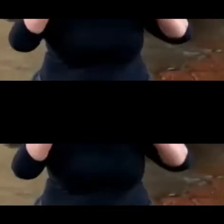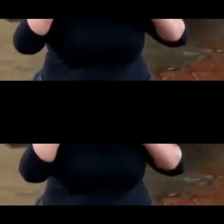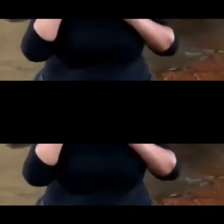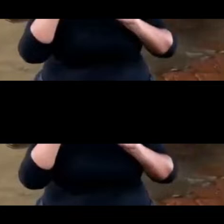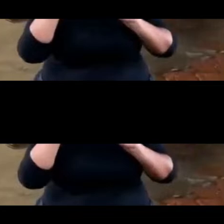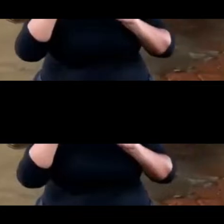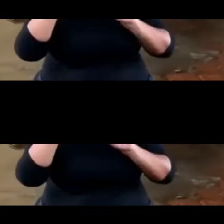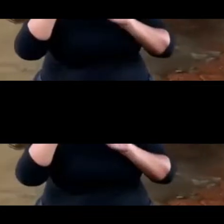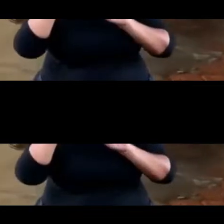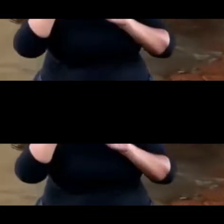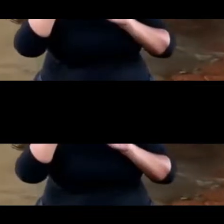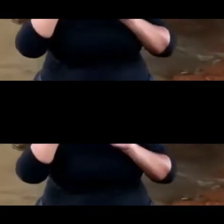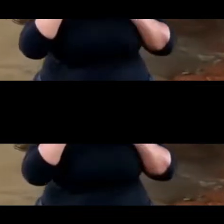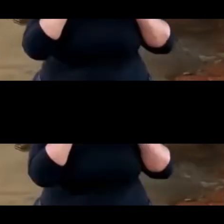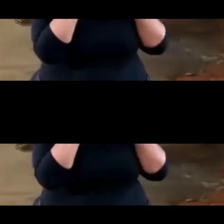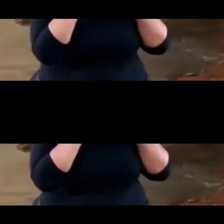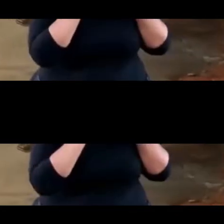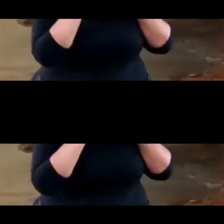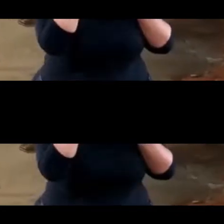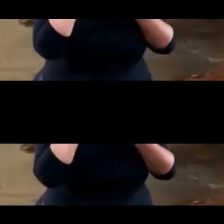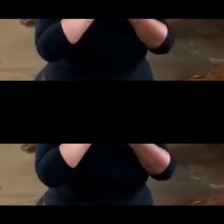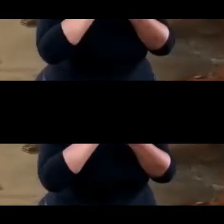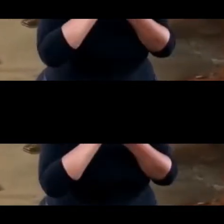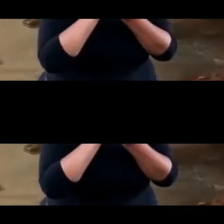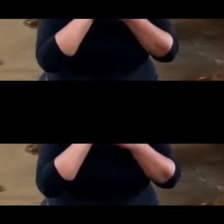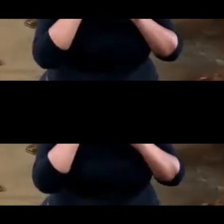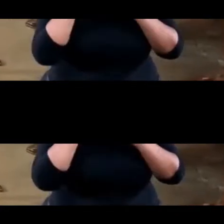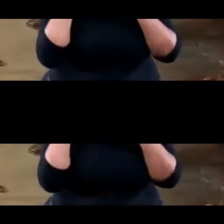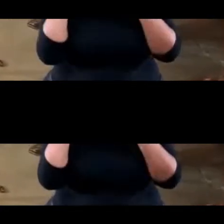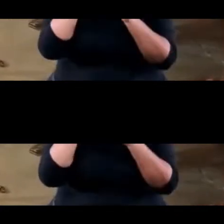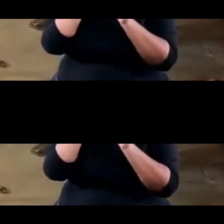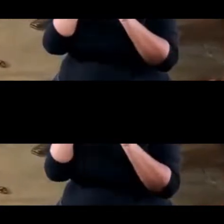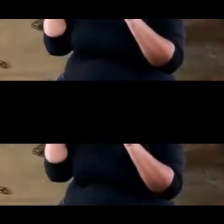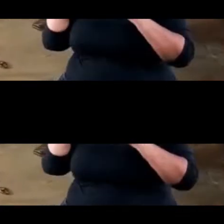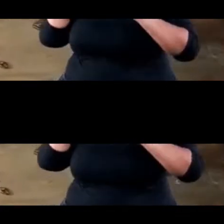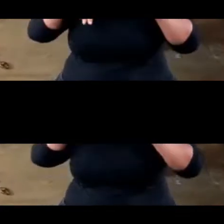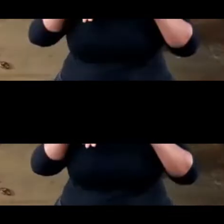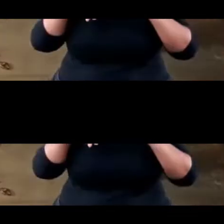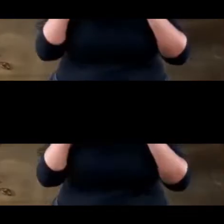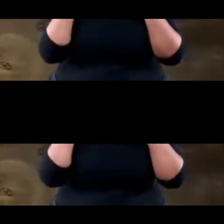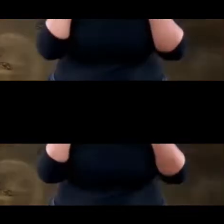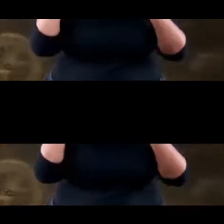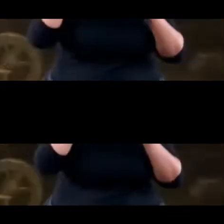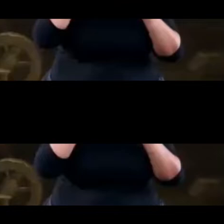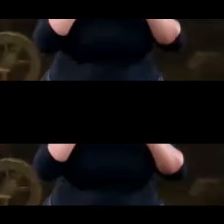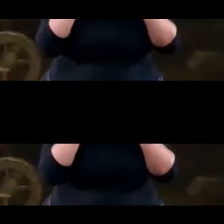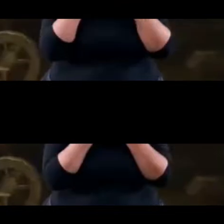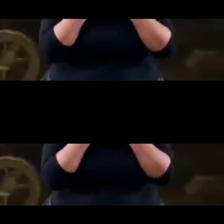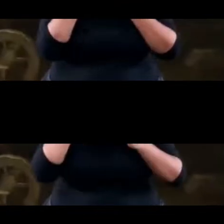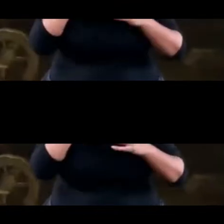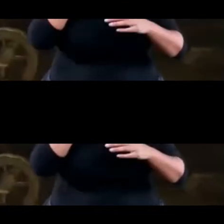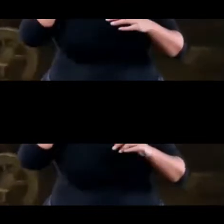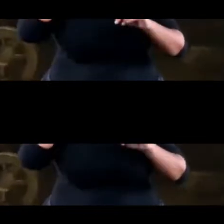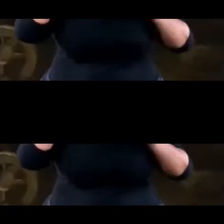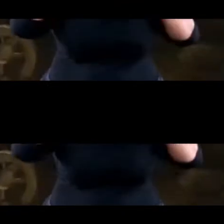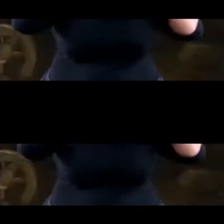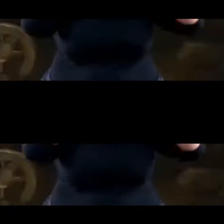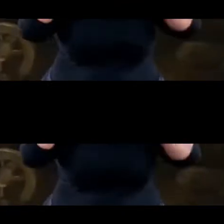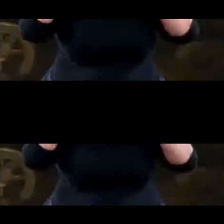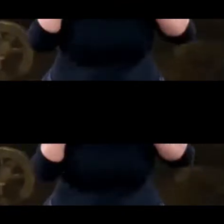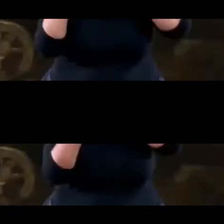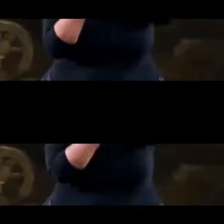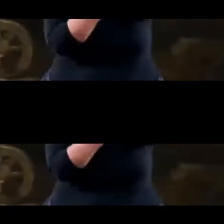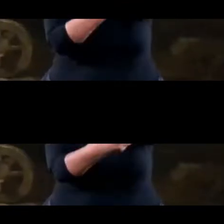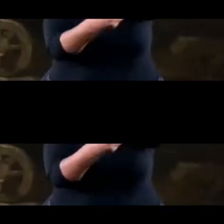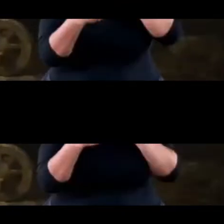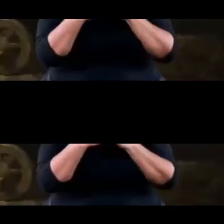Some colonist children were able to go to school, but many could not. Most of the families that lived on a farm were very